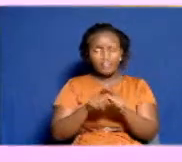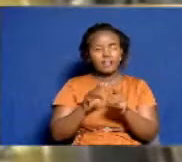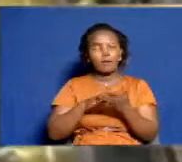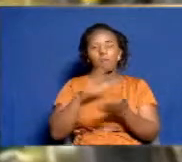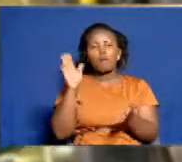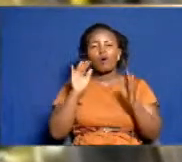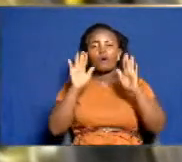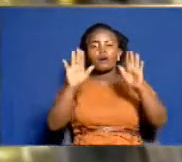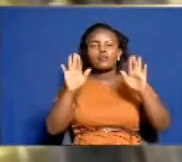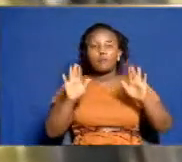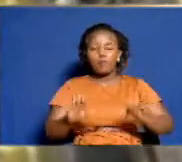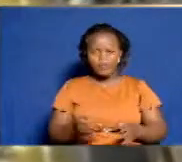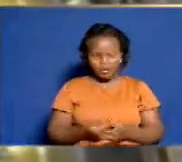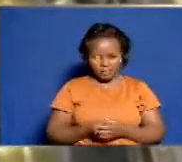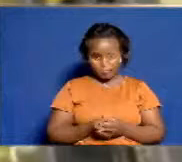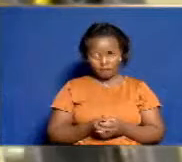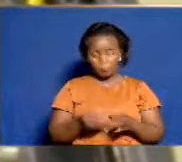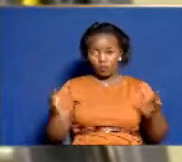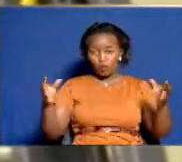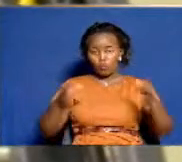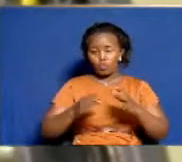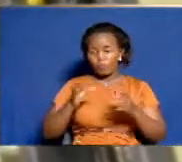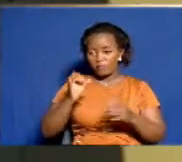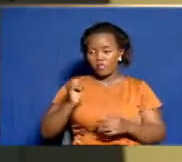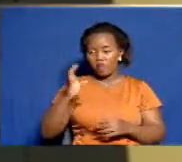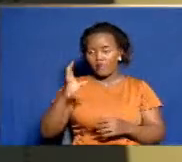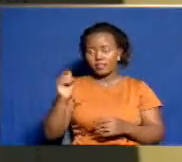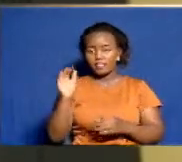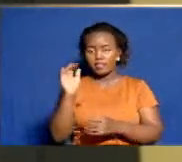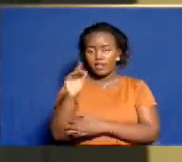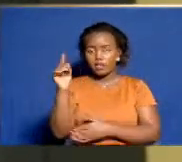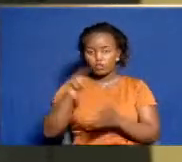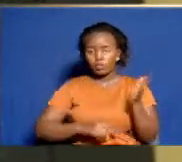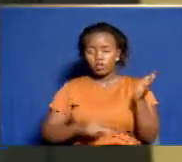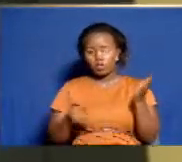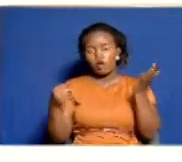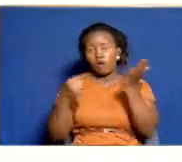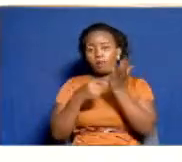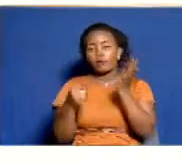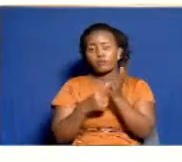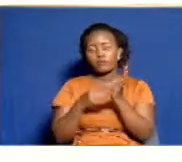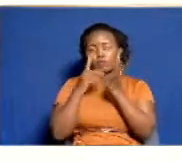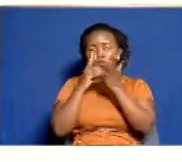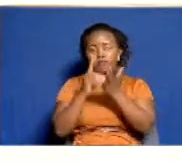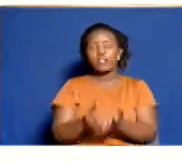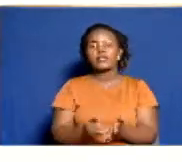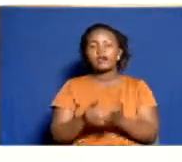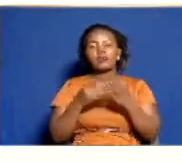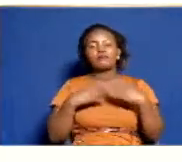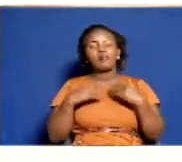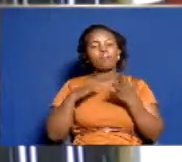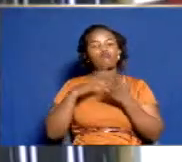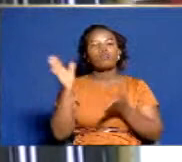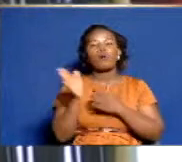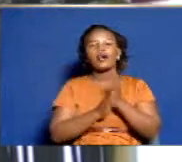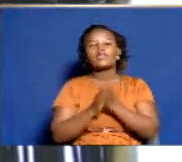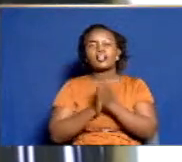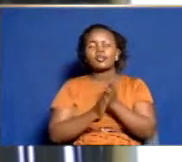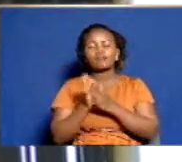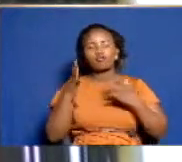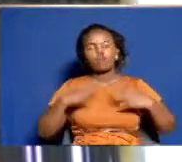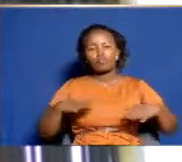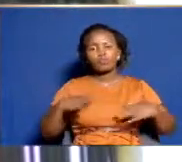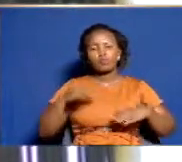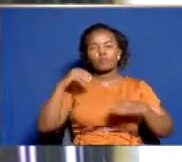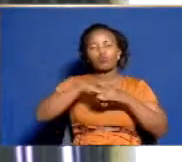resource. Players in the ICT sector are calling for the operationalization of the Data Protection Act to make Kenya more attractive to investors. Benson